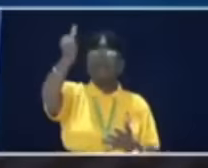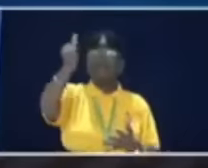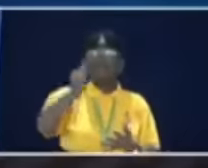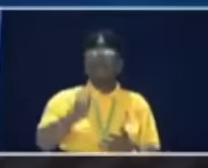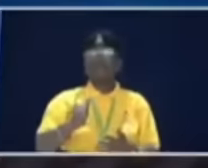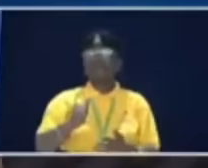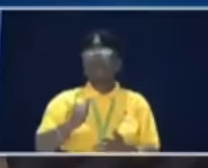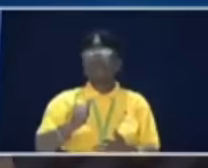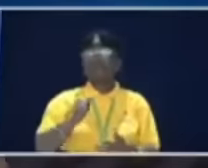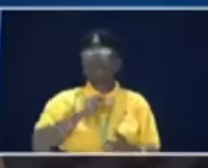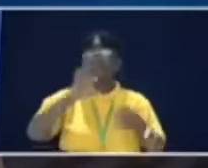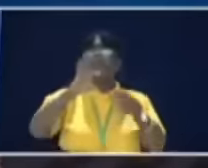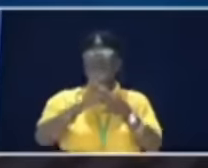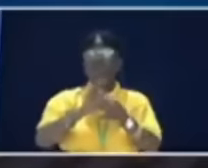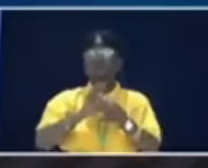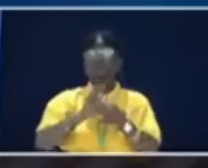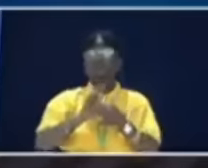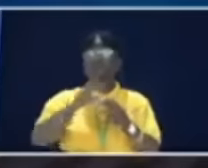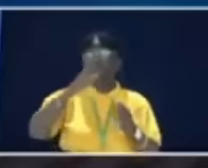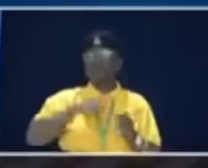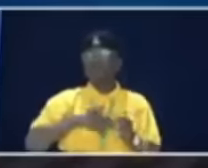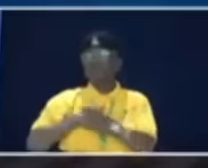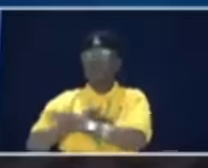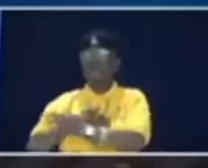I join my faith with yours,